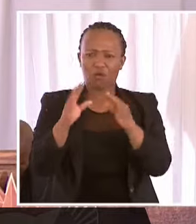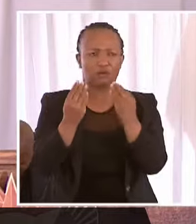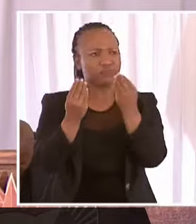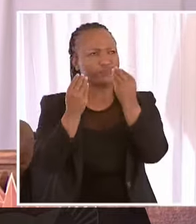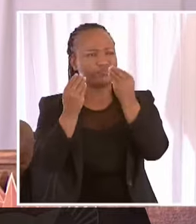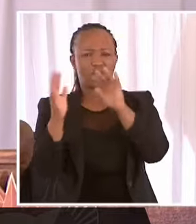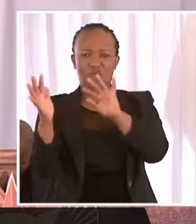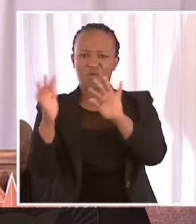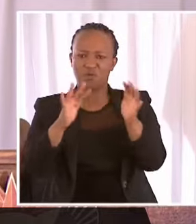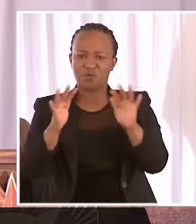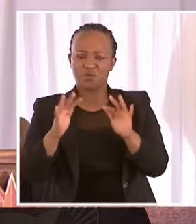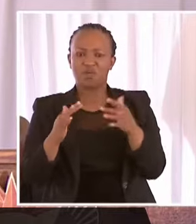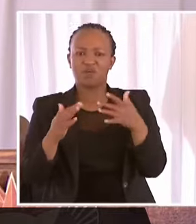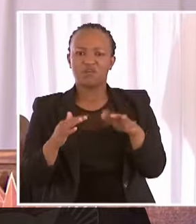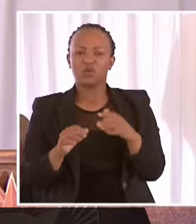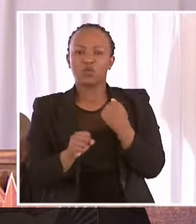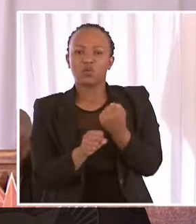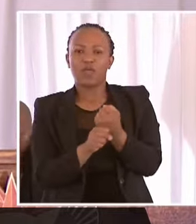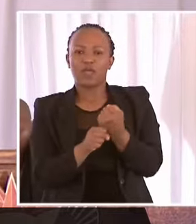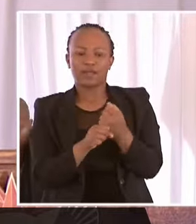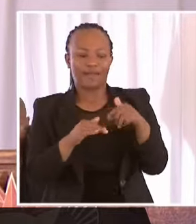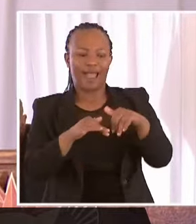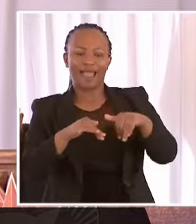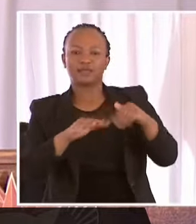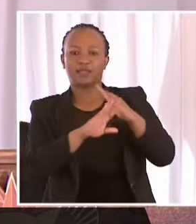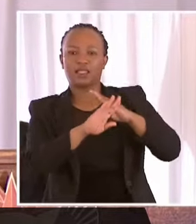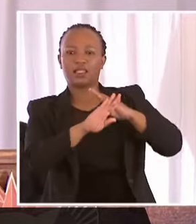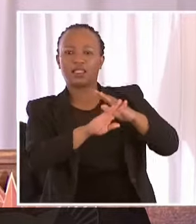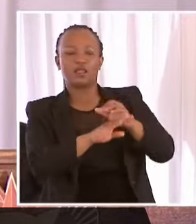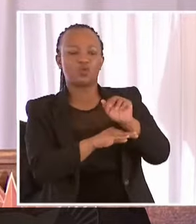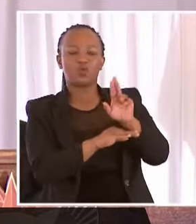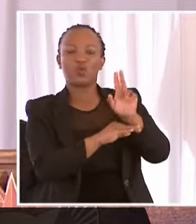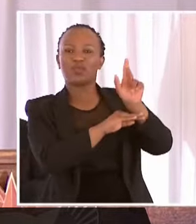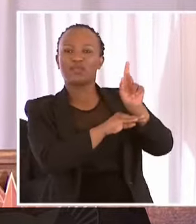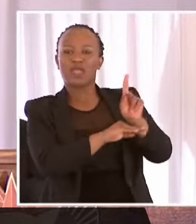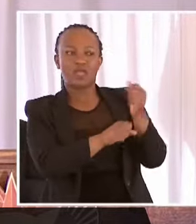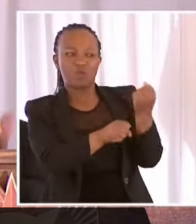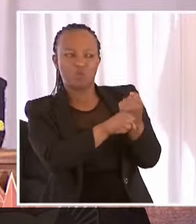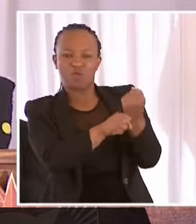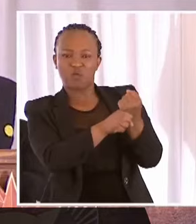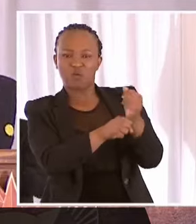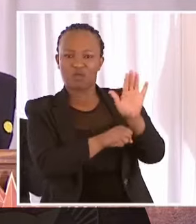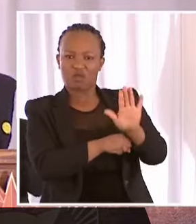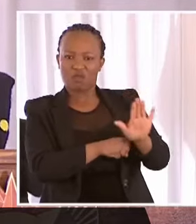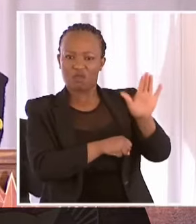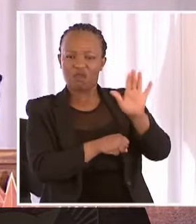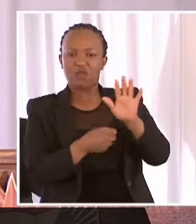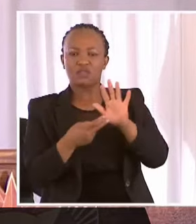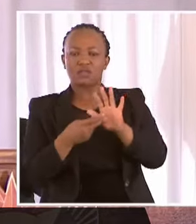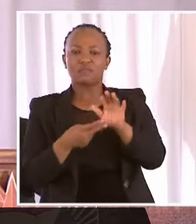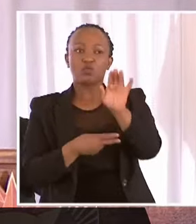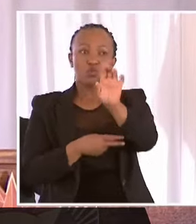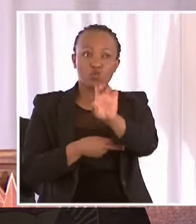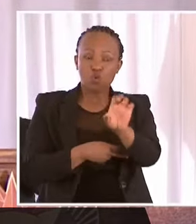the anti-apartheid movement, not only in the UK, across Europe and elsewhere.